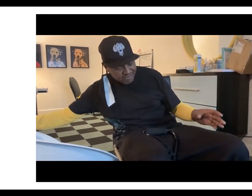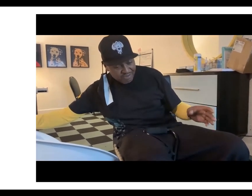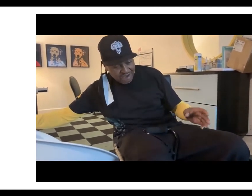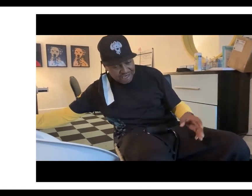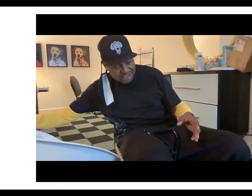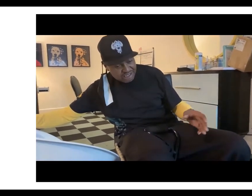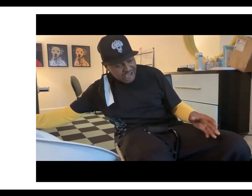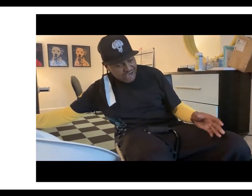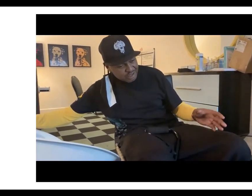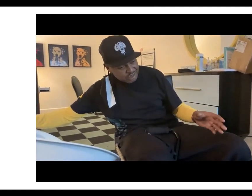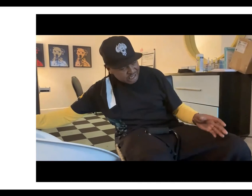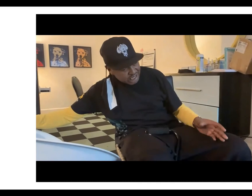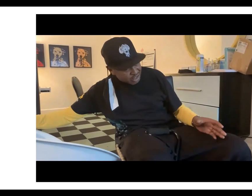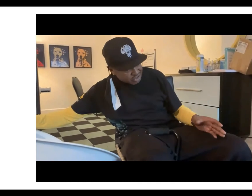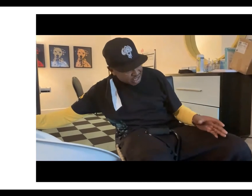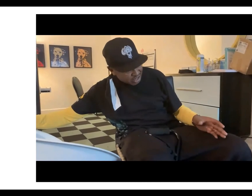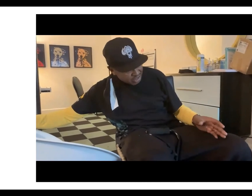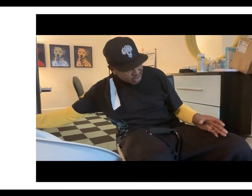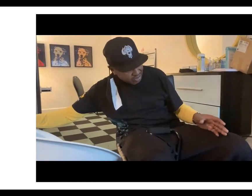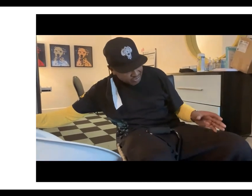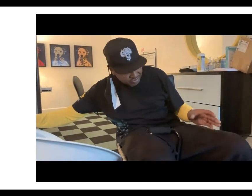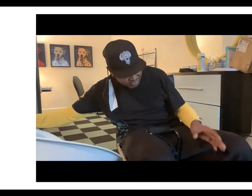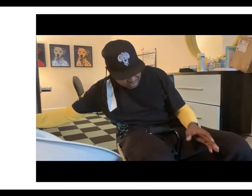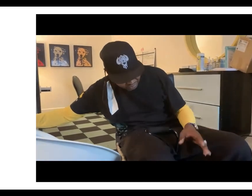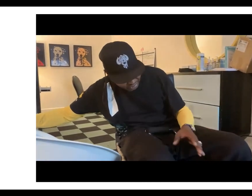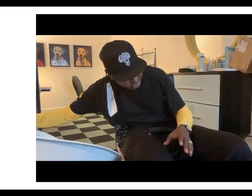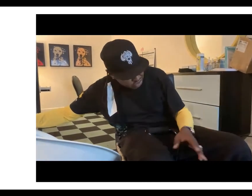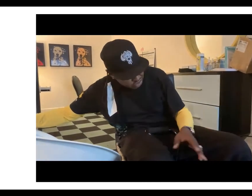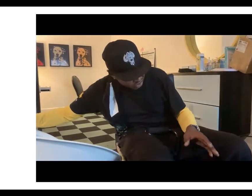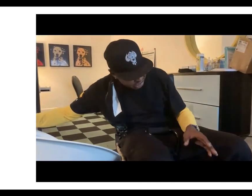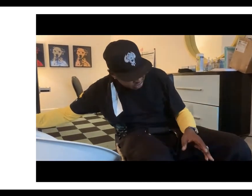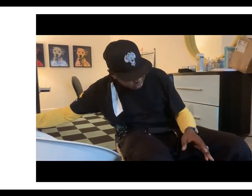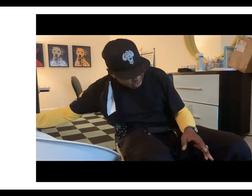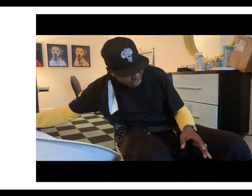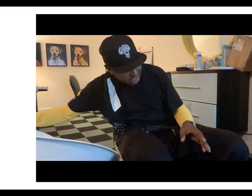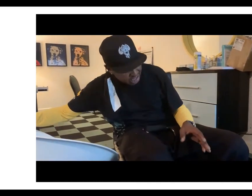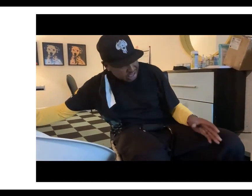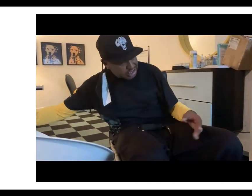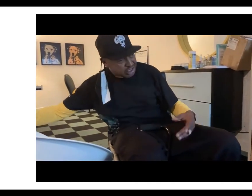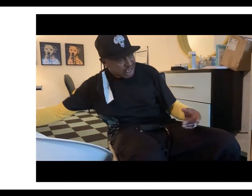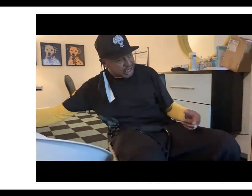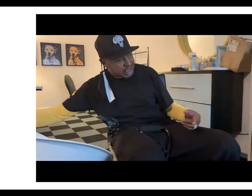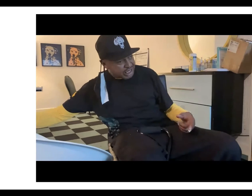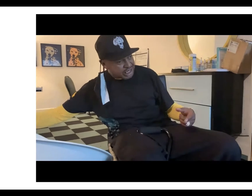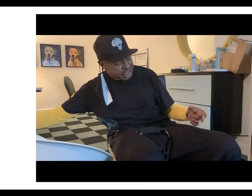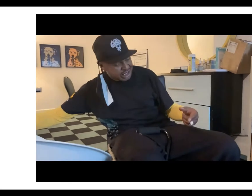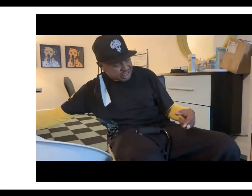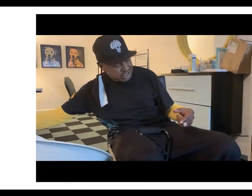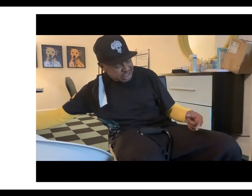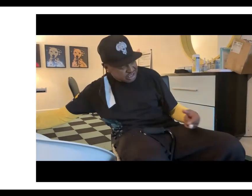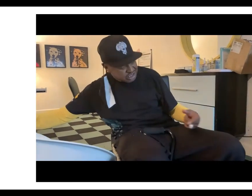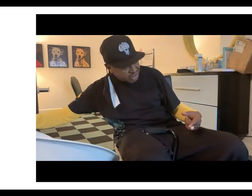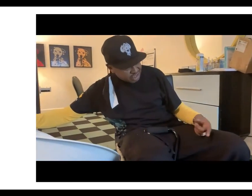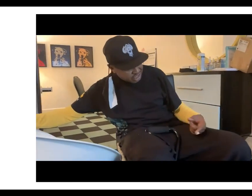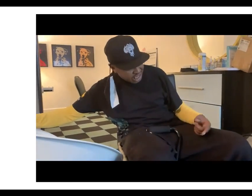giving everybody time to heal some from the street, you know, and then to kind